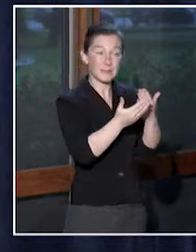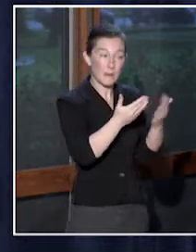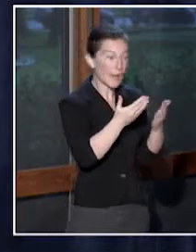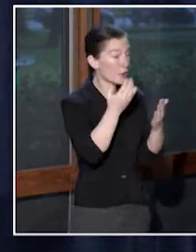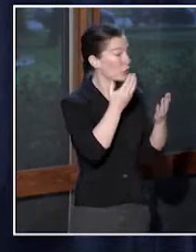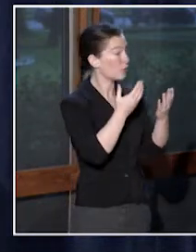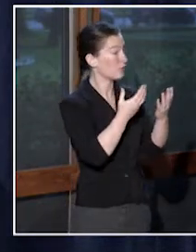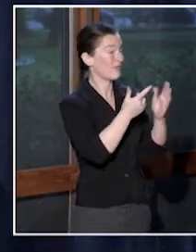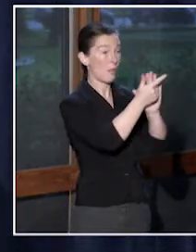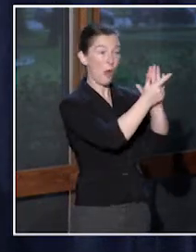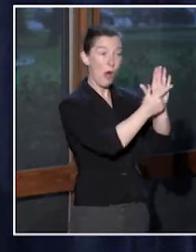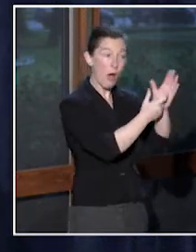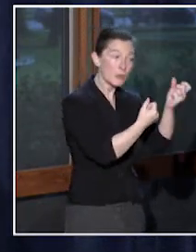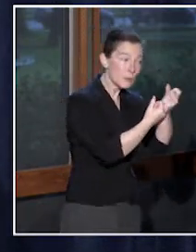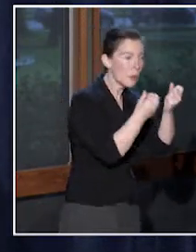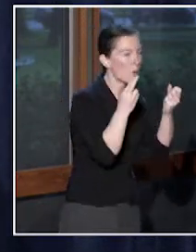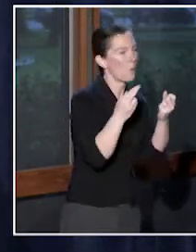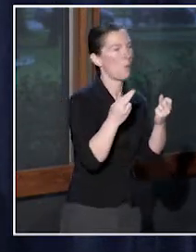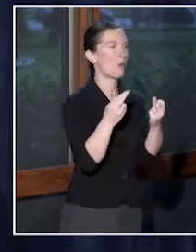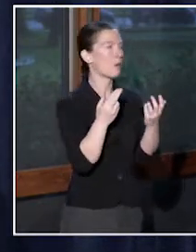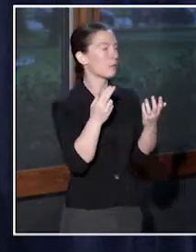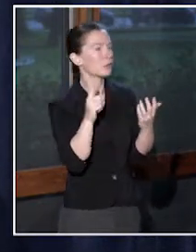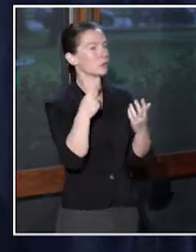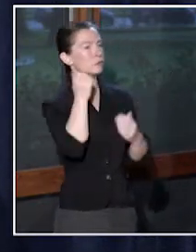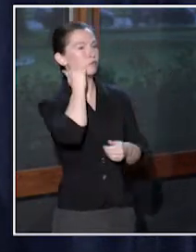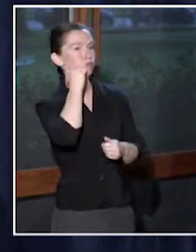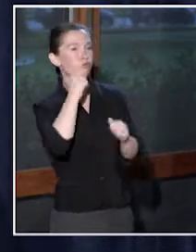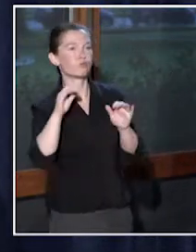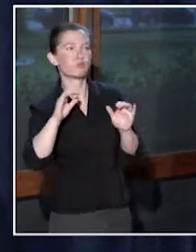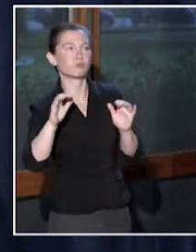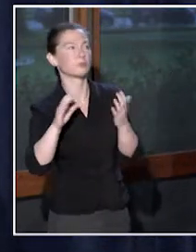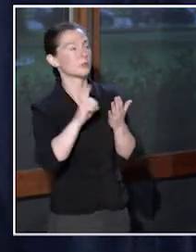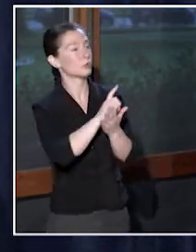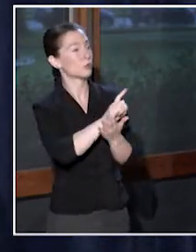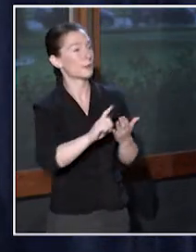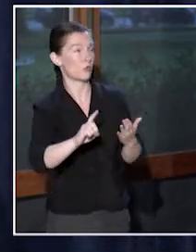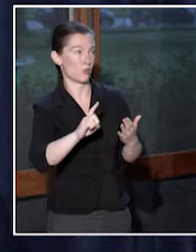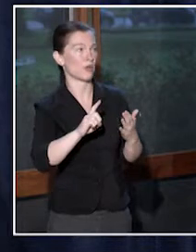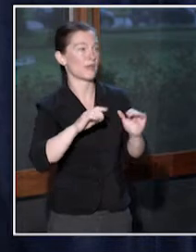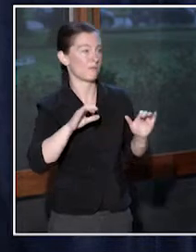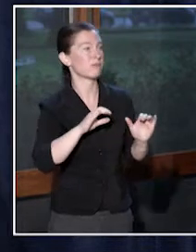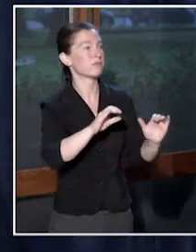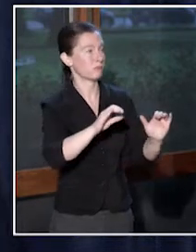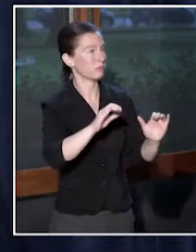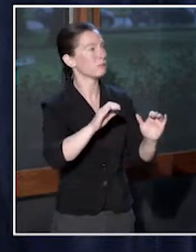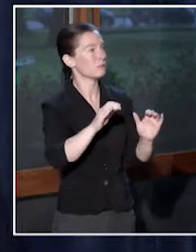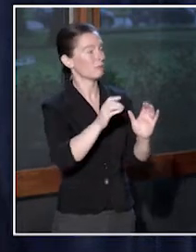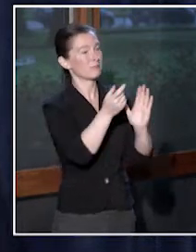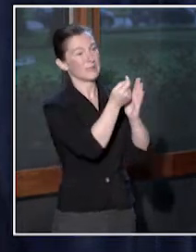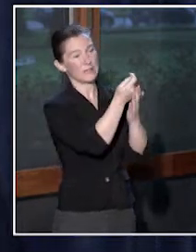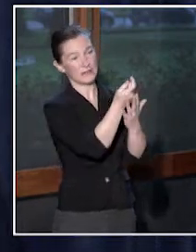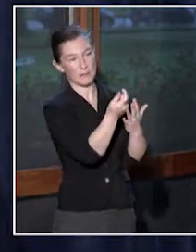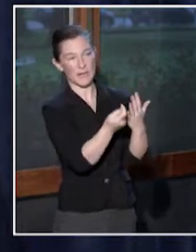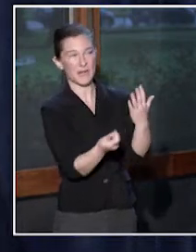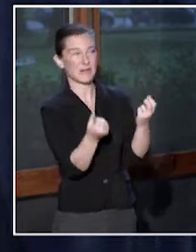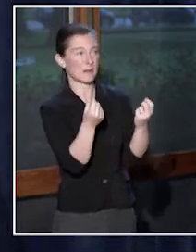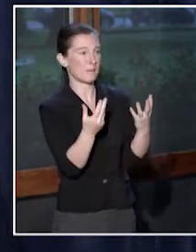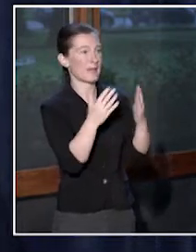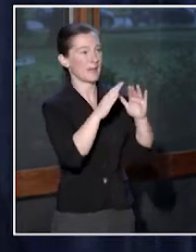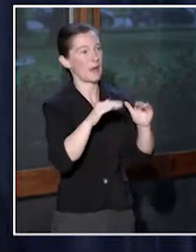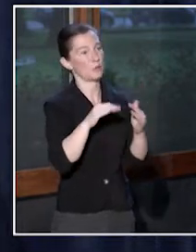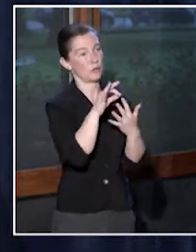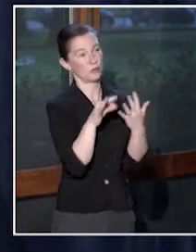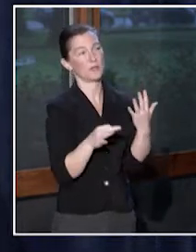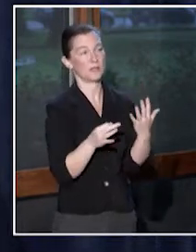and restrictive covenant practices have eliminated many of the housing choices that were available to Portland families over